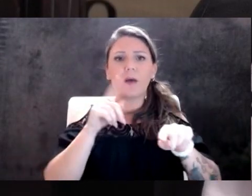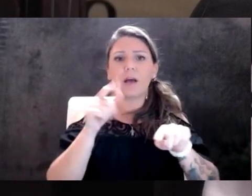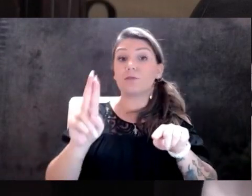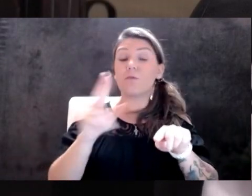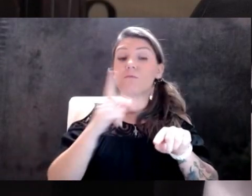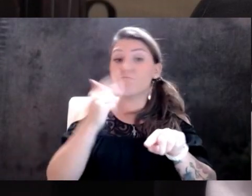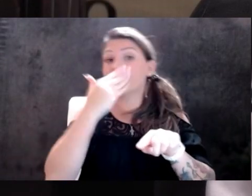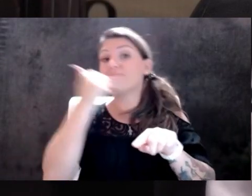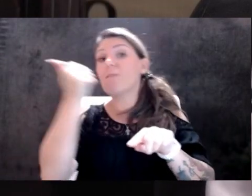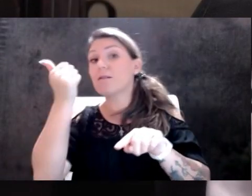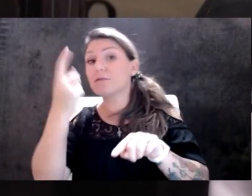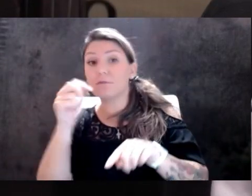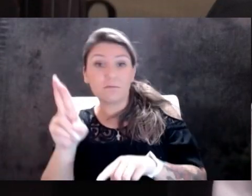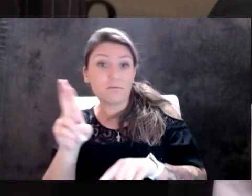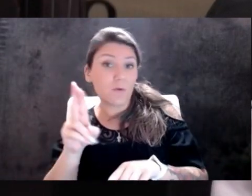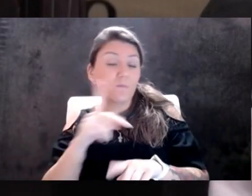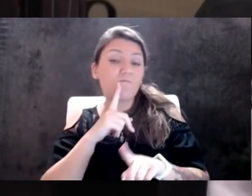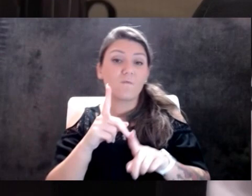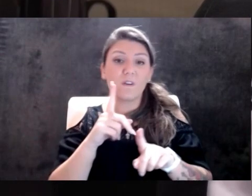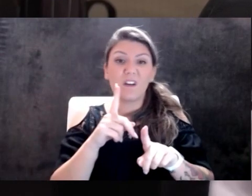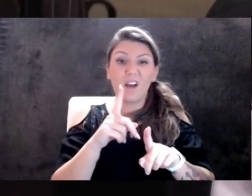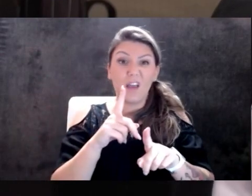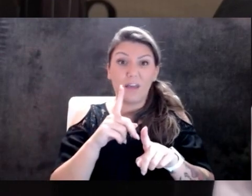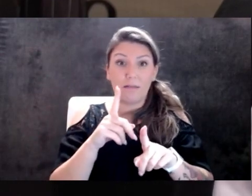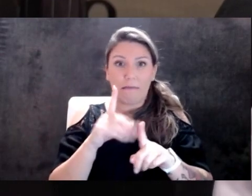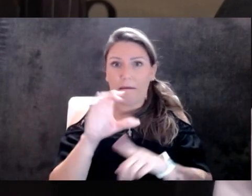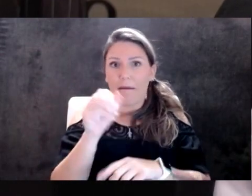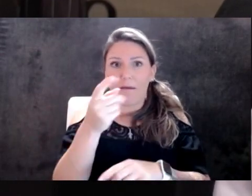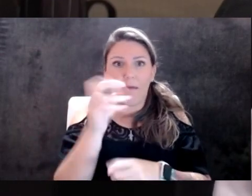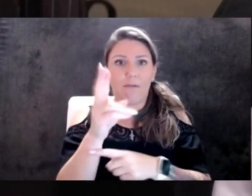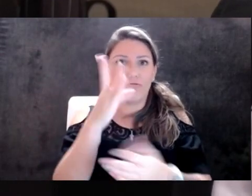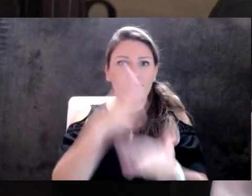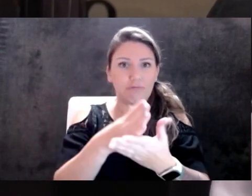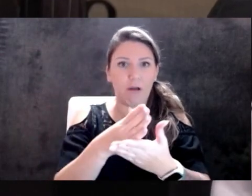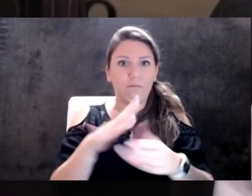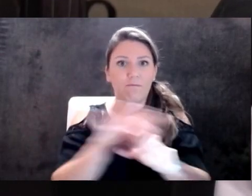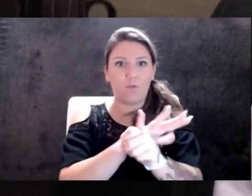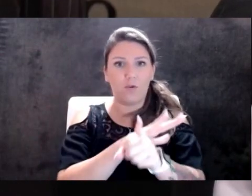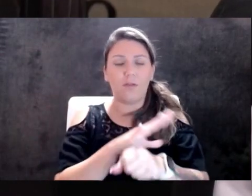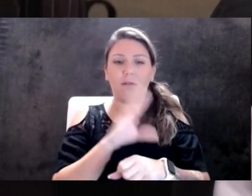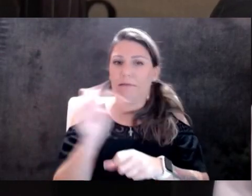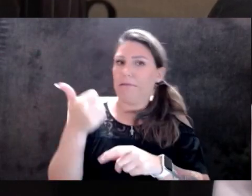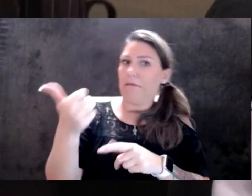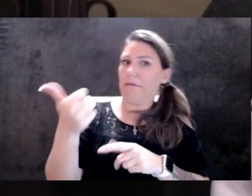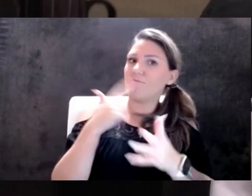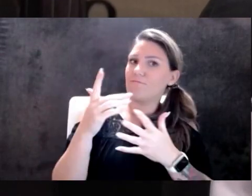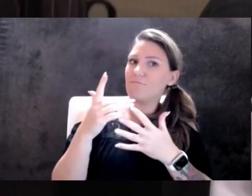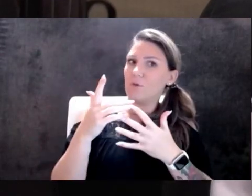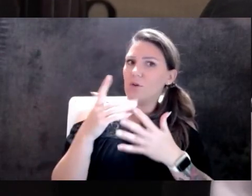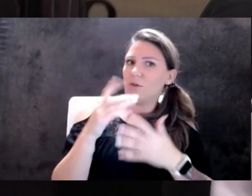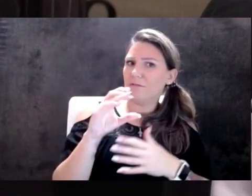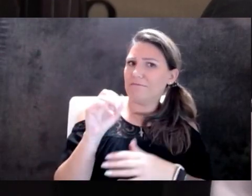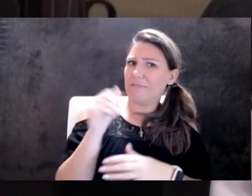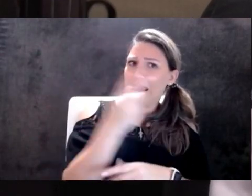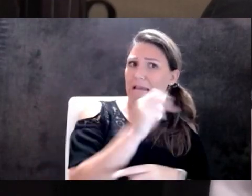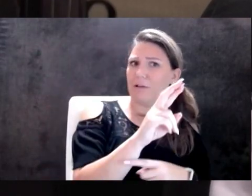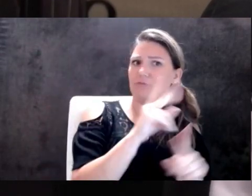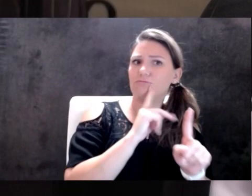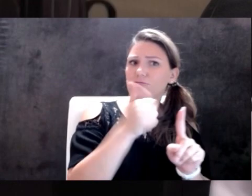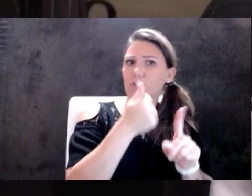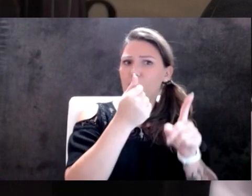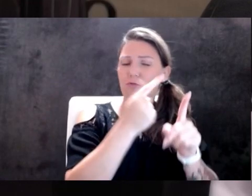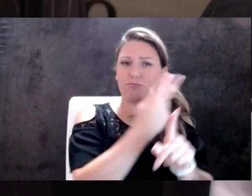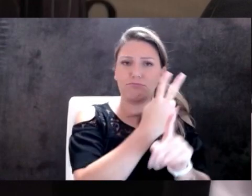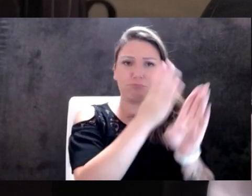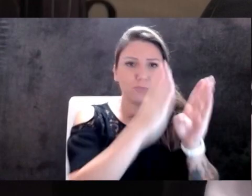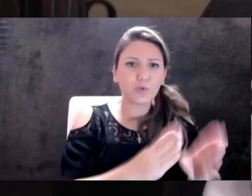durable, that the cancer went in complete remission. And on the other hand, another cancer didn't have the kind of response that we would have liked.